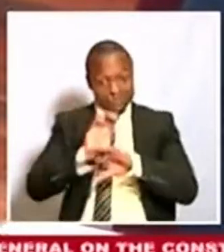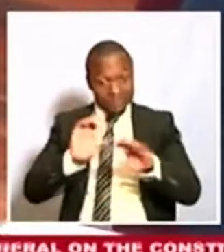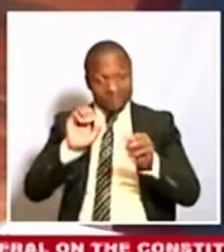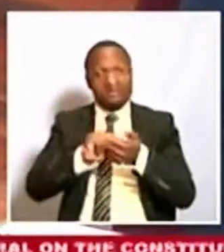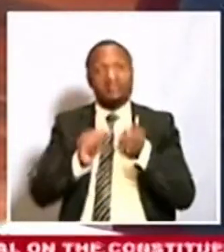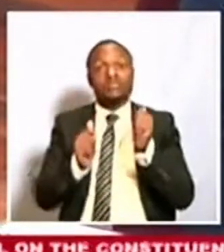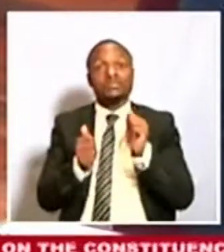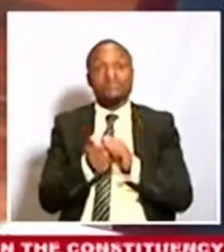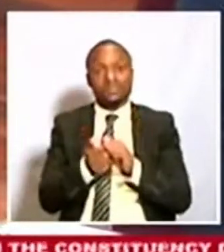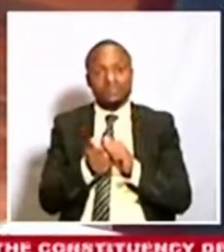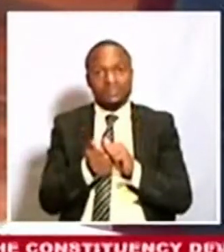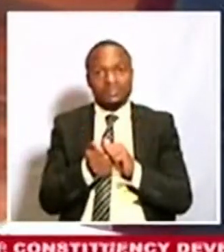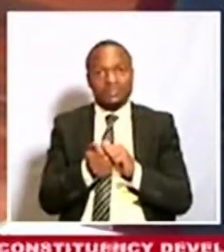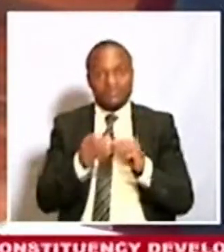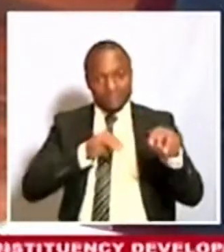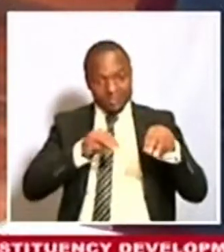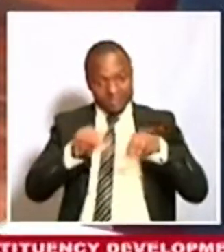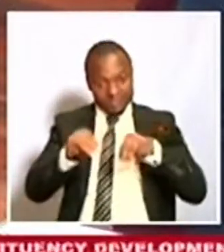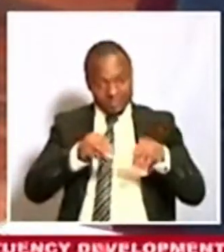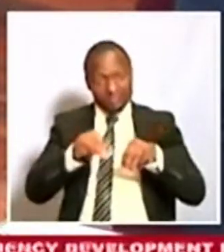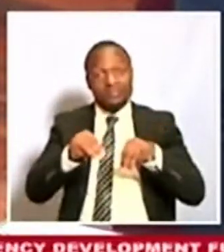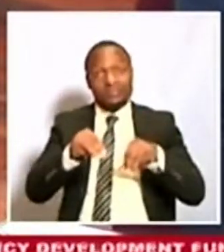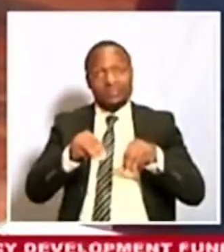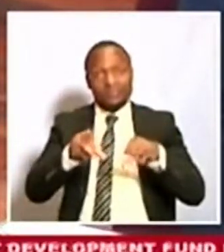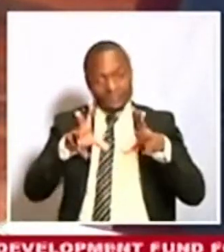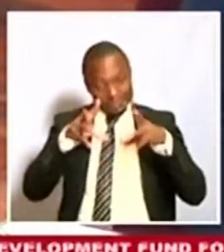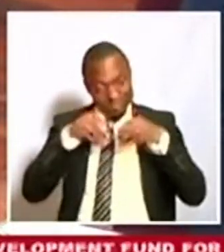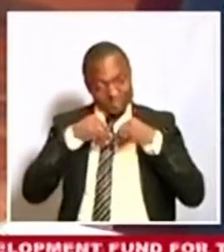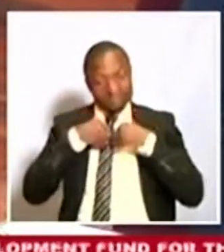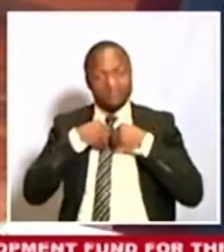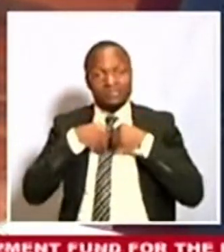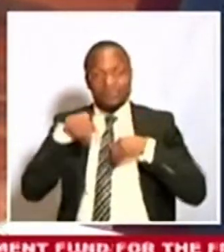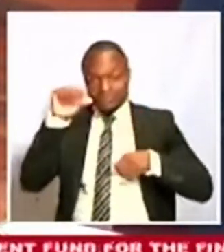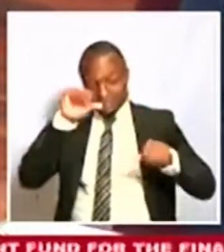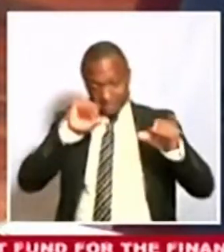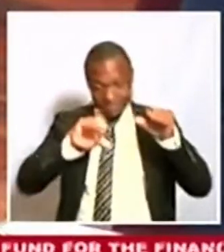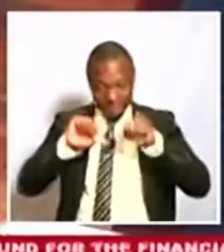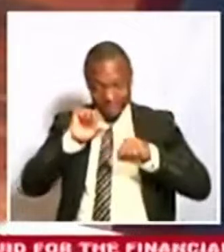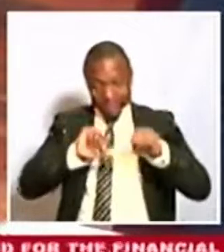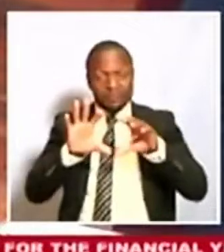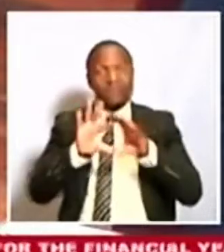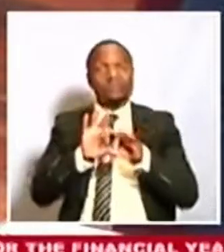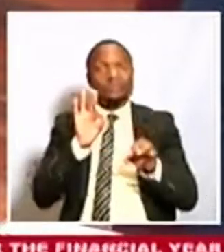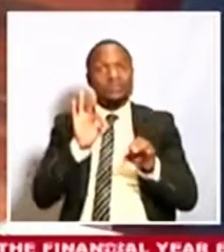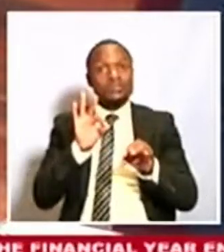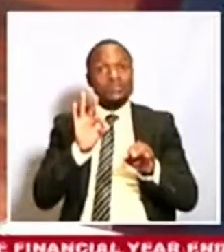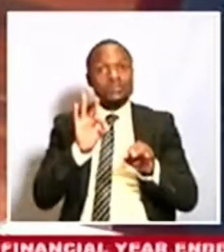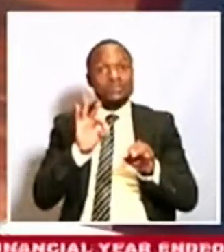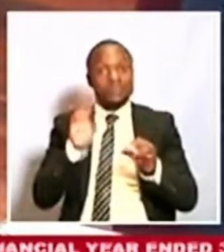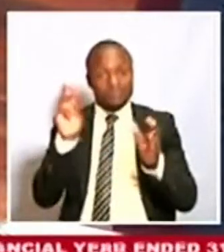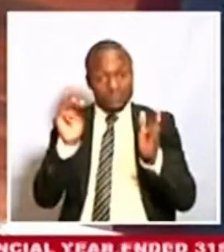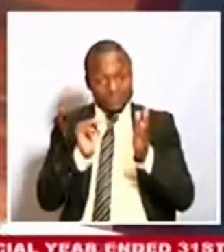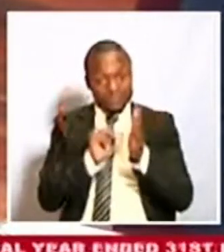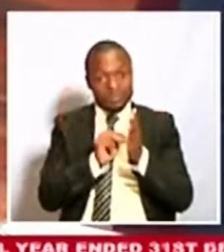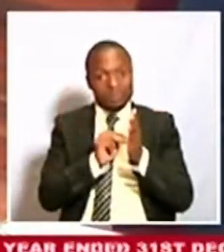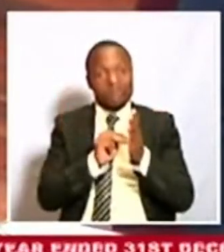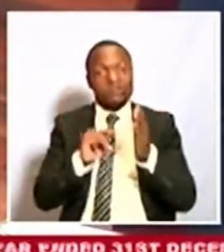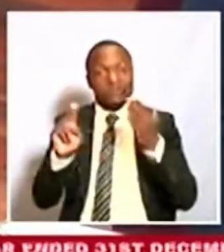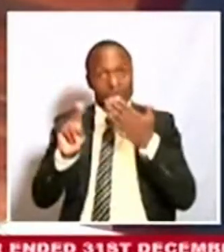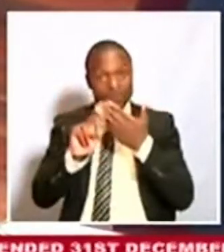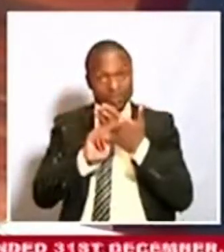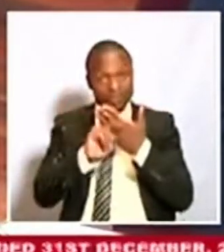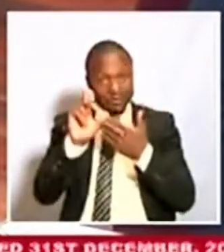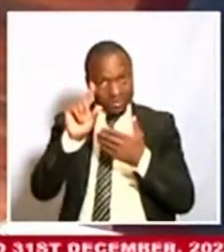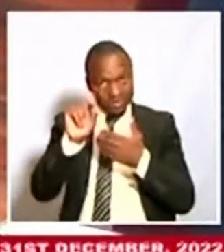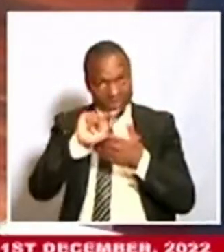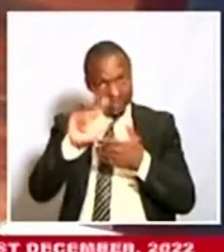query is that management wishes to acknowledge that audit findings that as of March 2023,